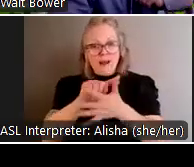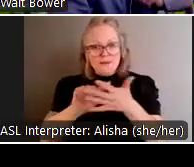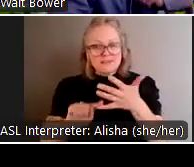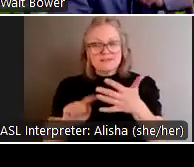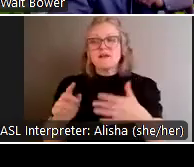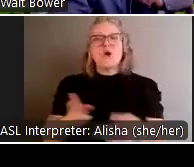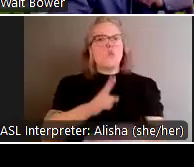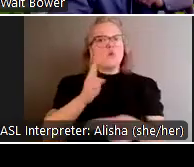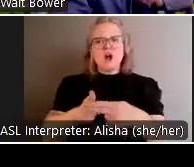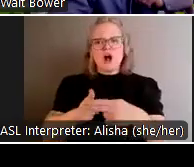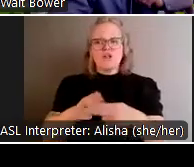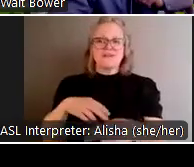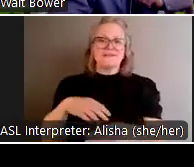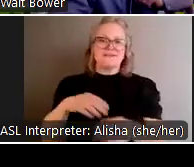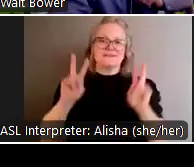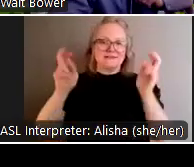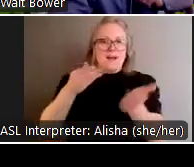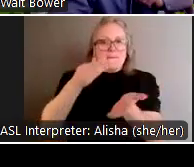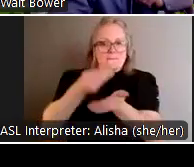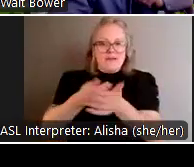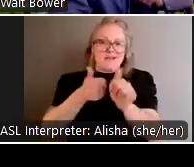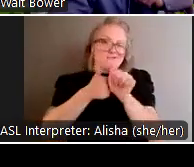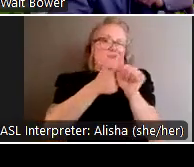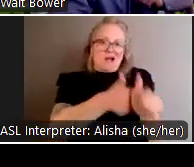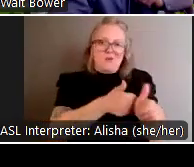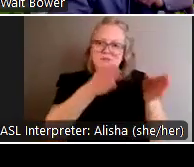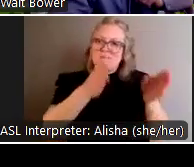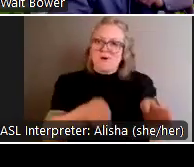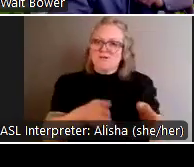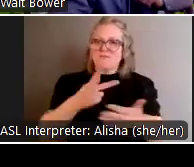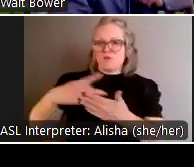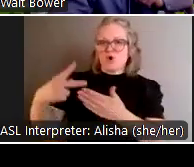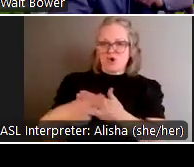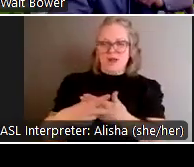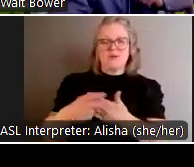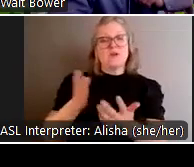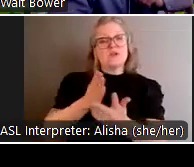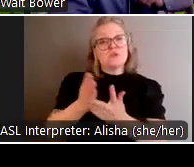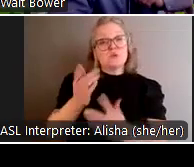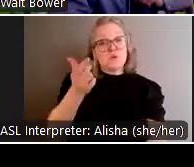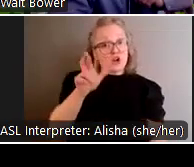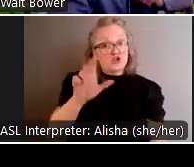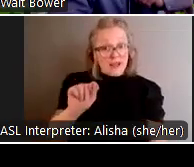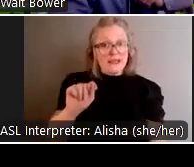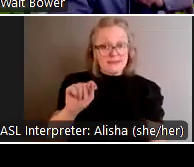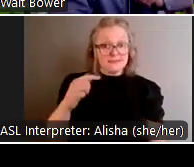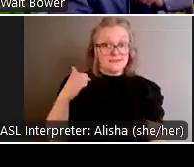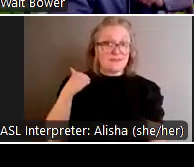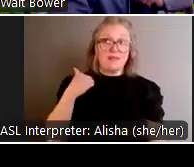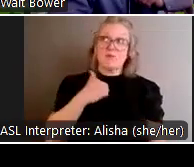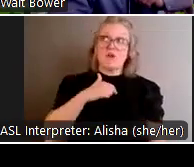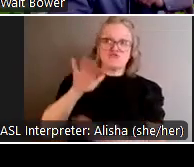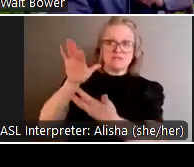it Money Follows the Person, a program. This is through a grant that we receive, but individuals must